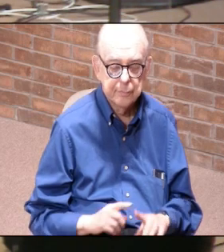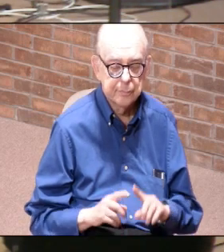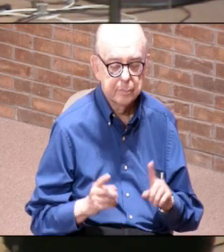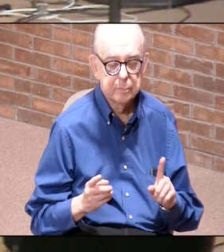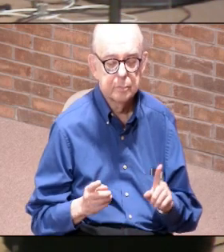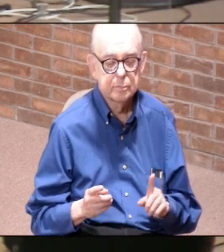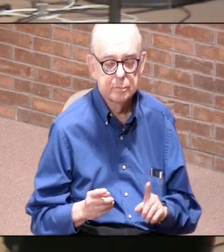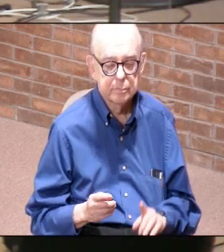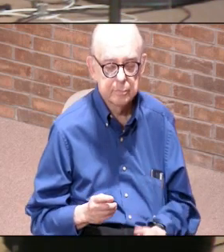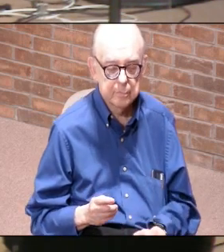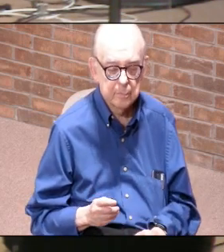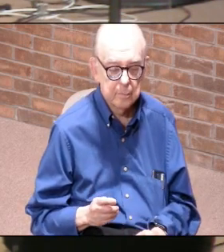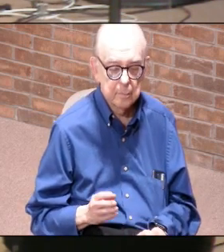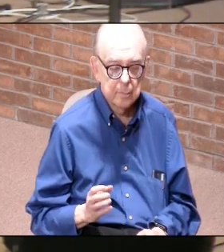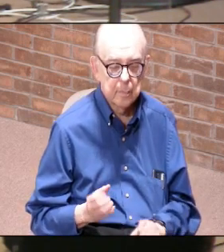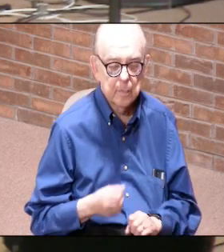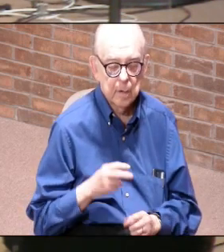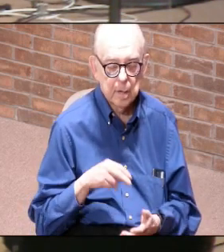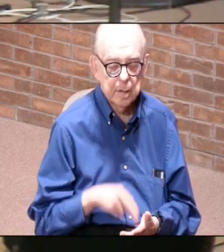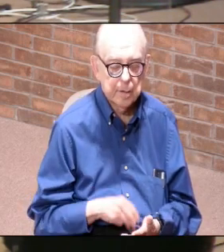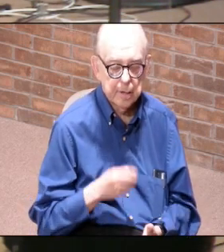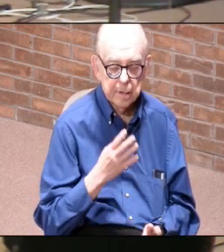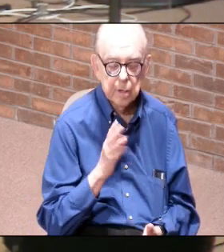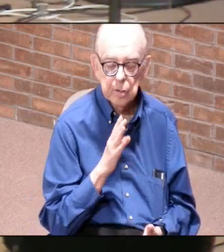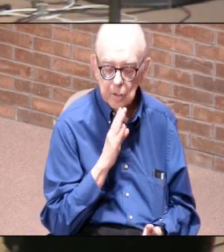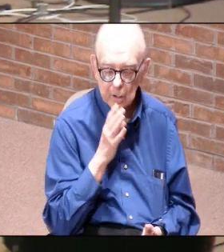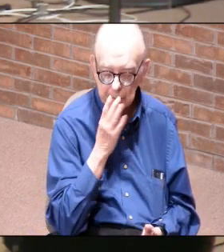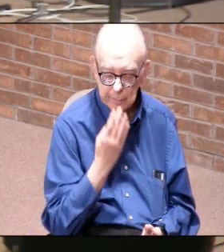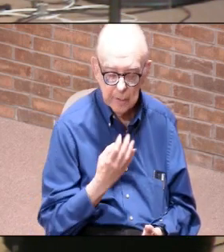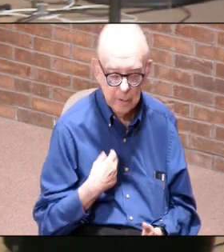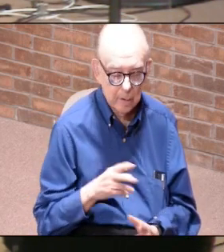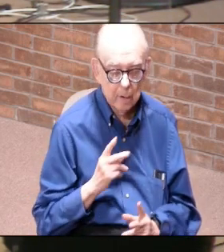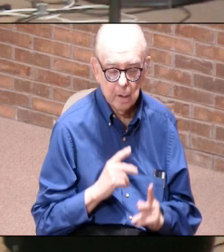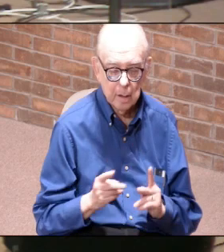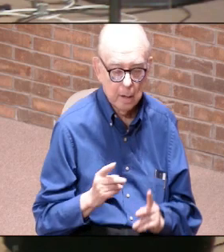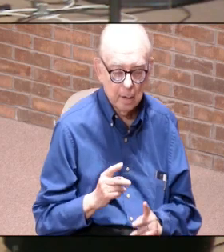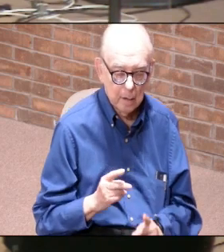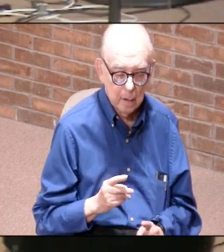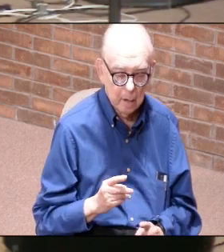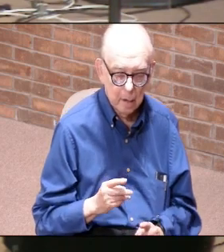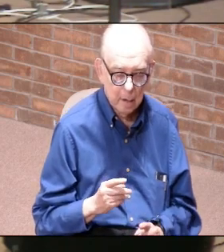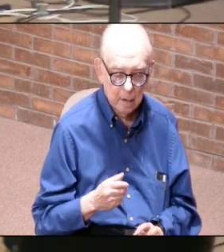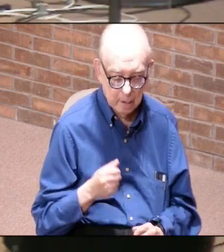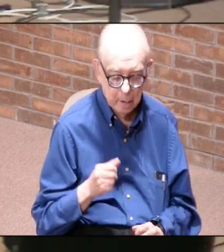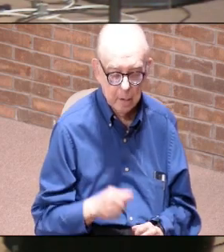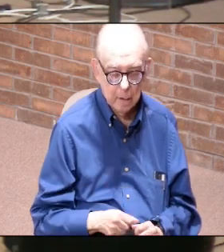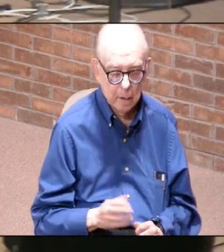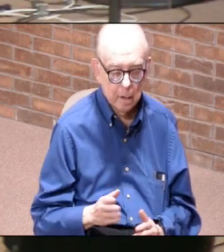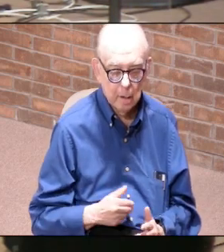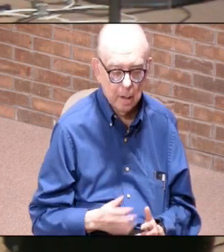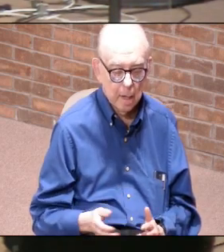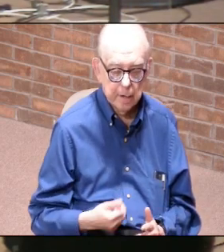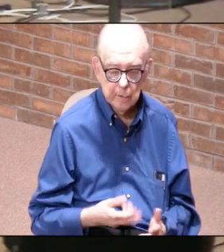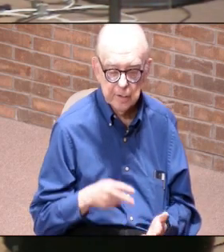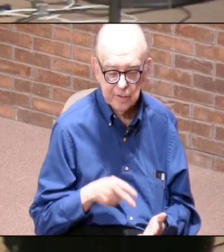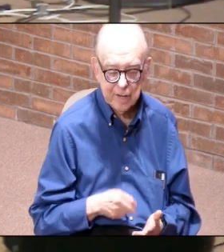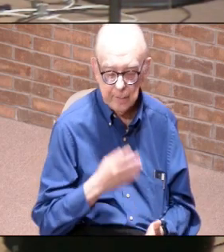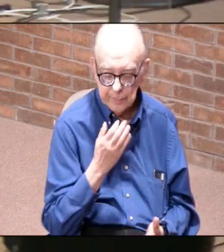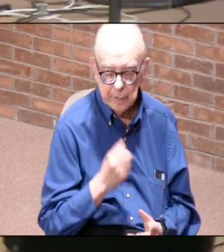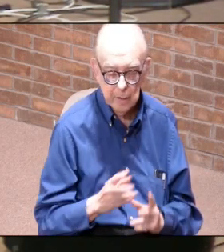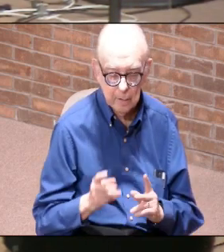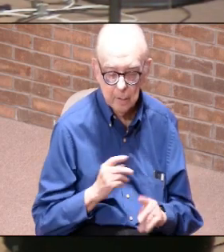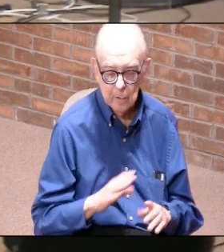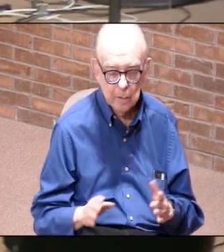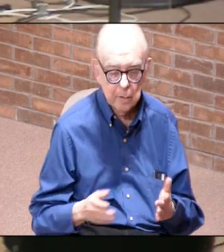But to get up and speak in front of people, I mean, I would lead singing, but I didn't really want to get up in front of people and